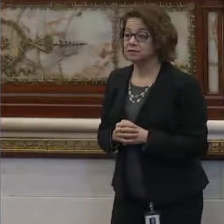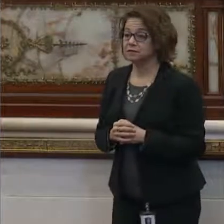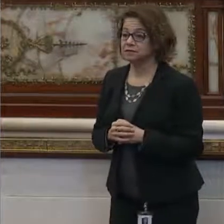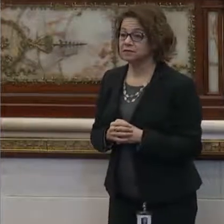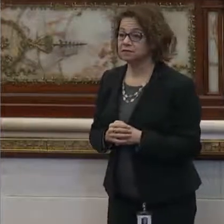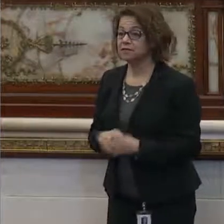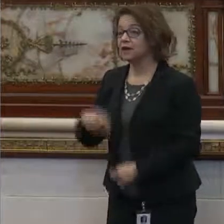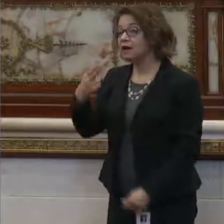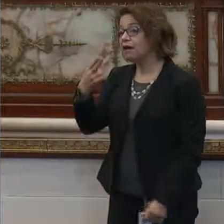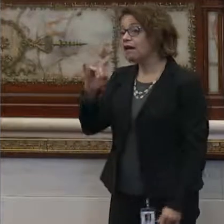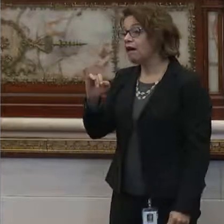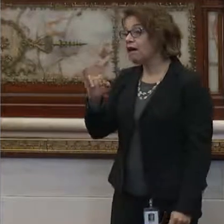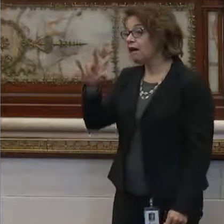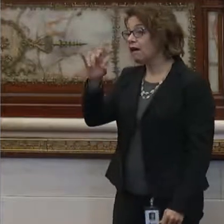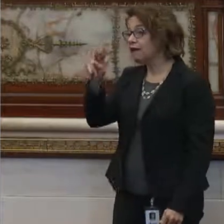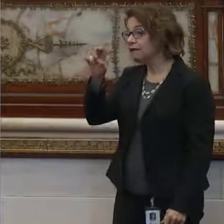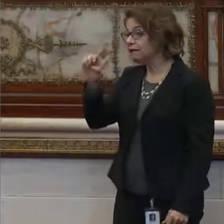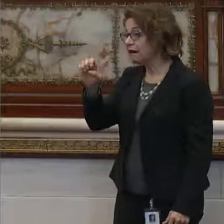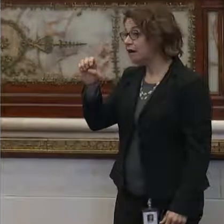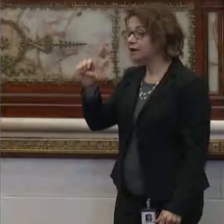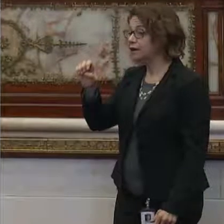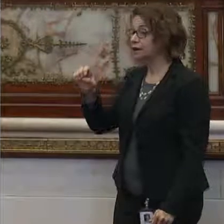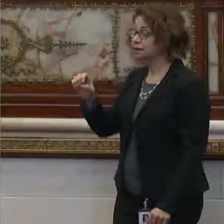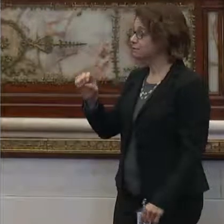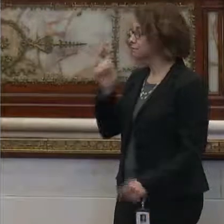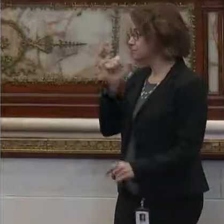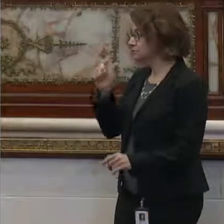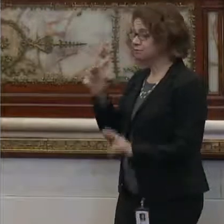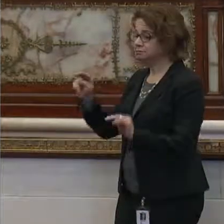Hey, Lonnie, I think we gave it a good try. It just didn't work out.